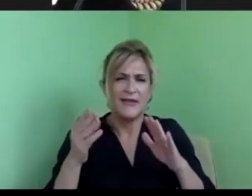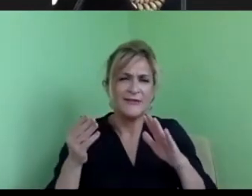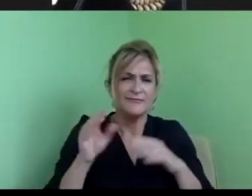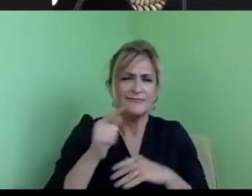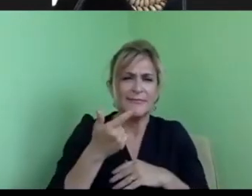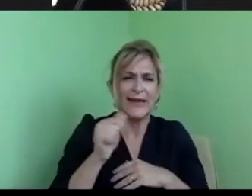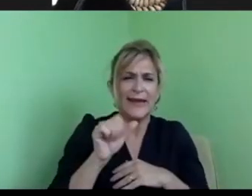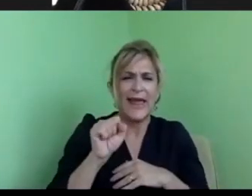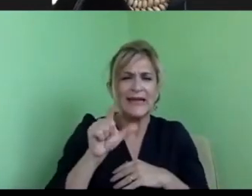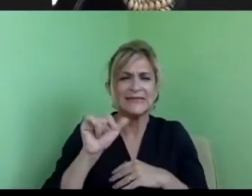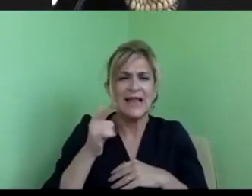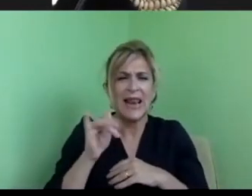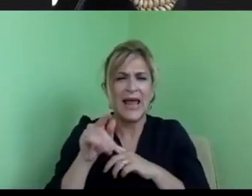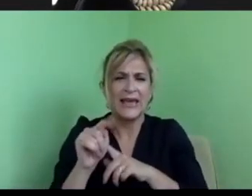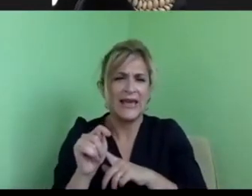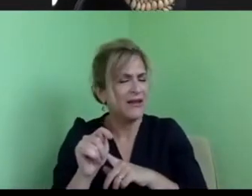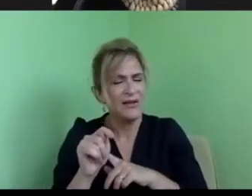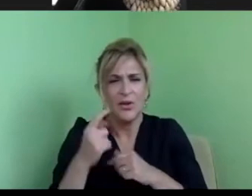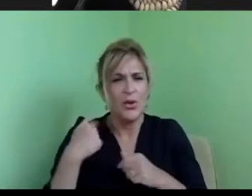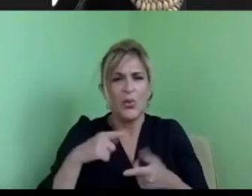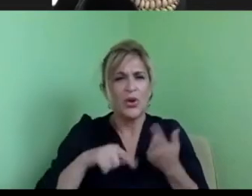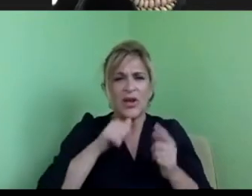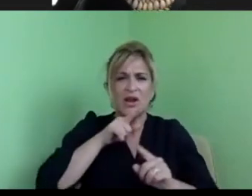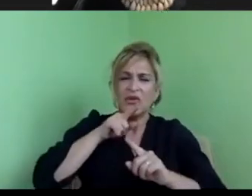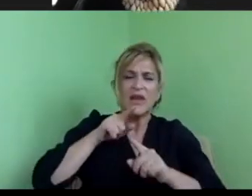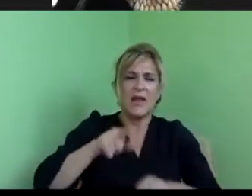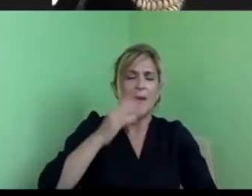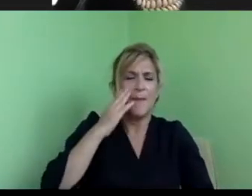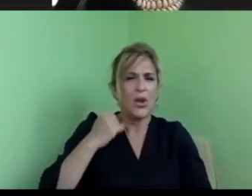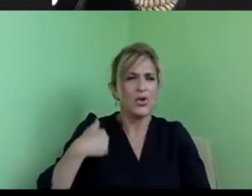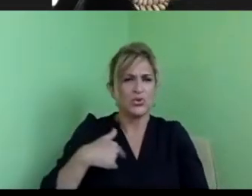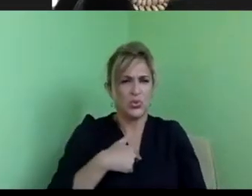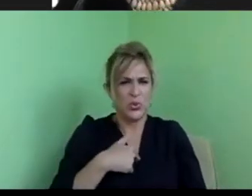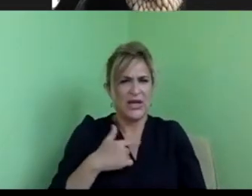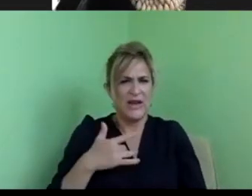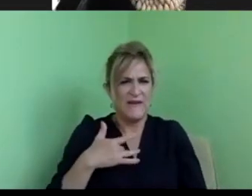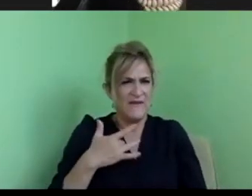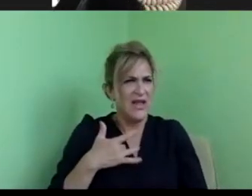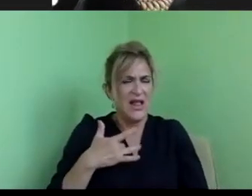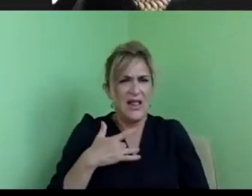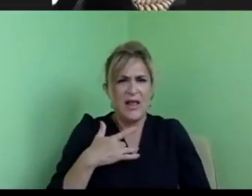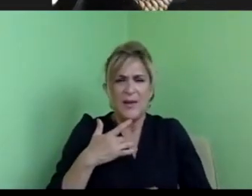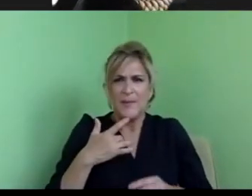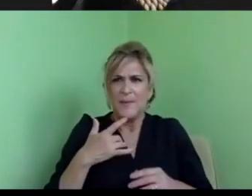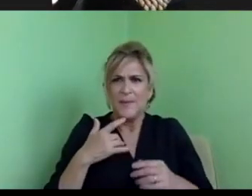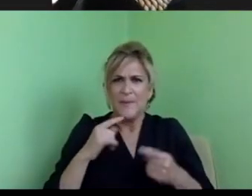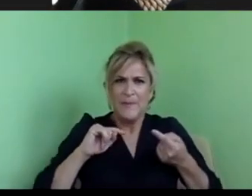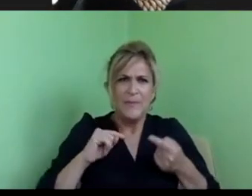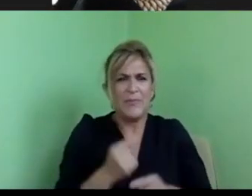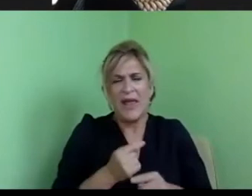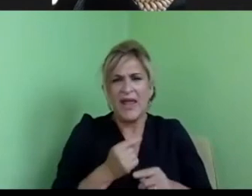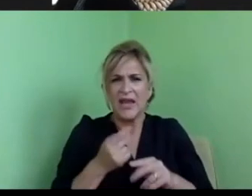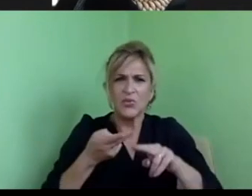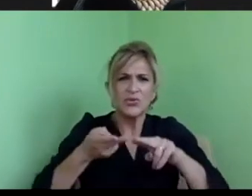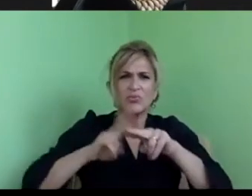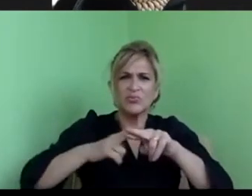couldn't even like react because our pain threshold was constantly being you know moved up right so even